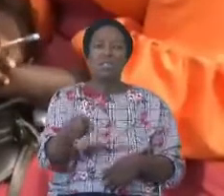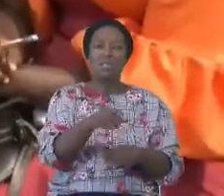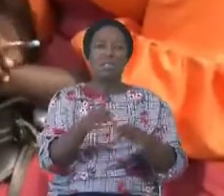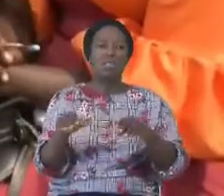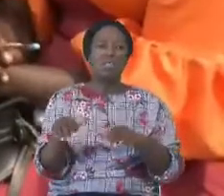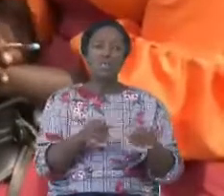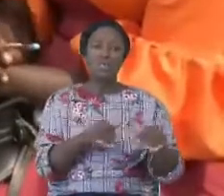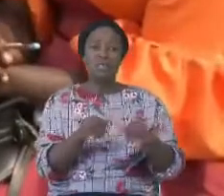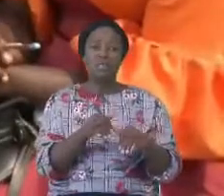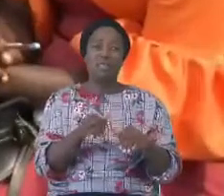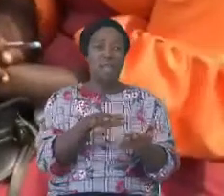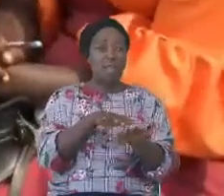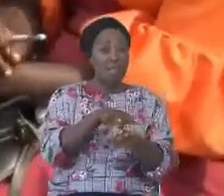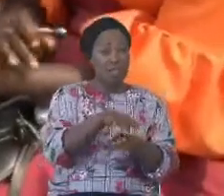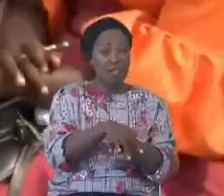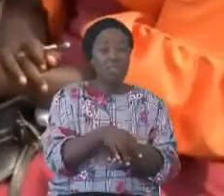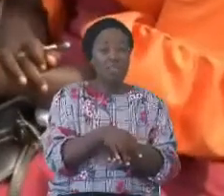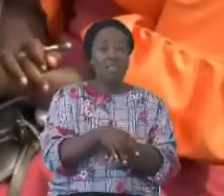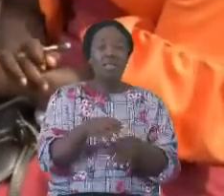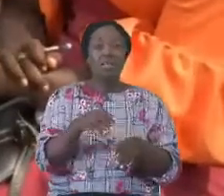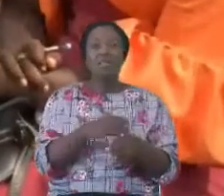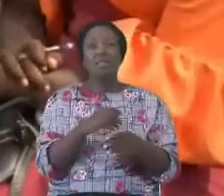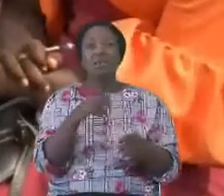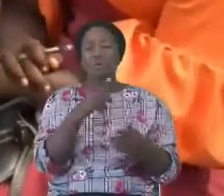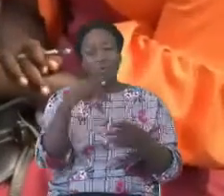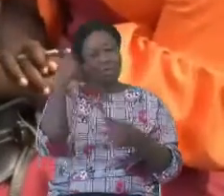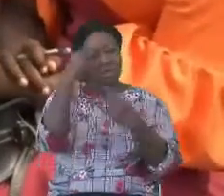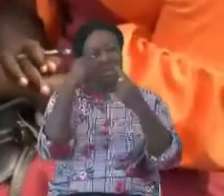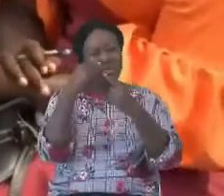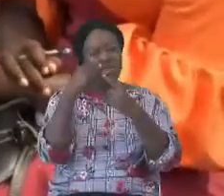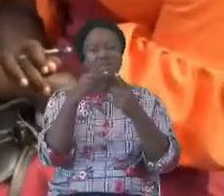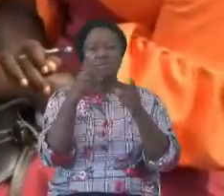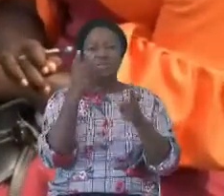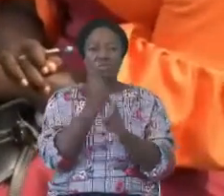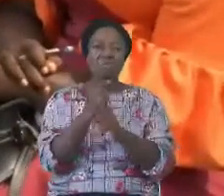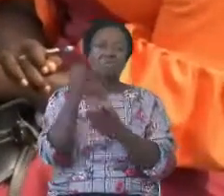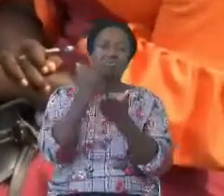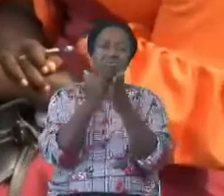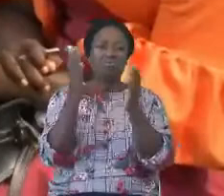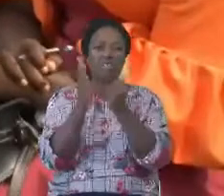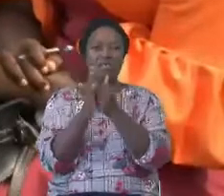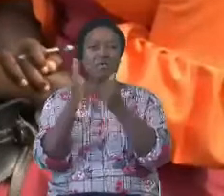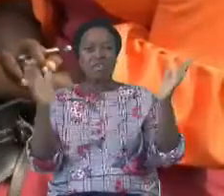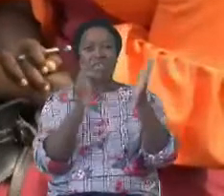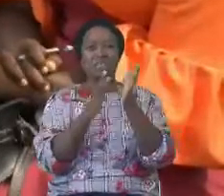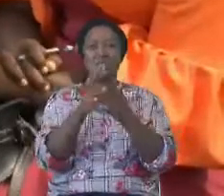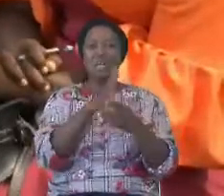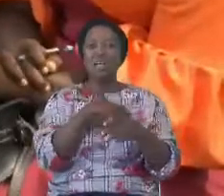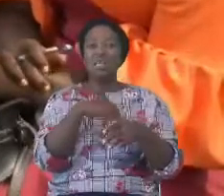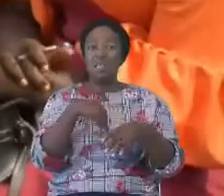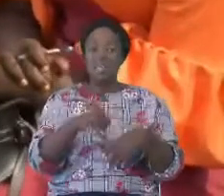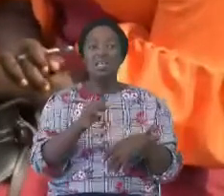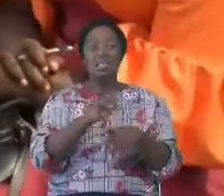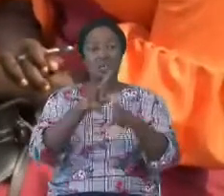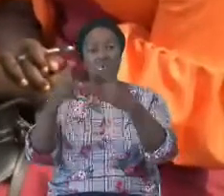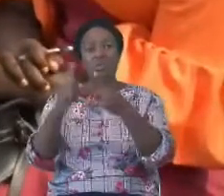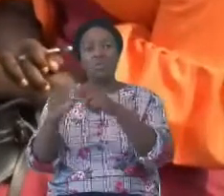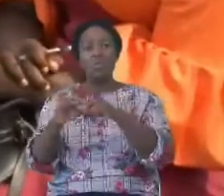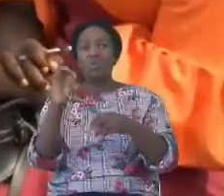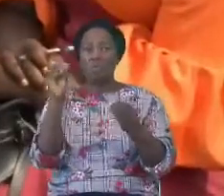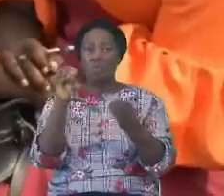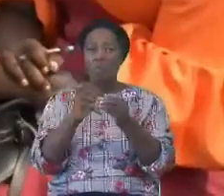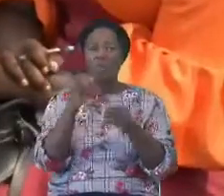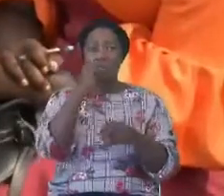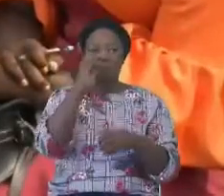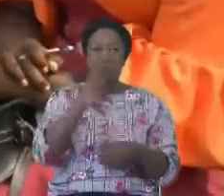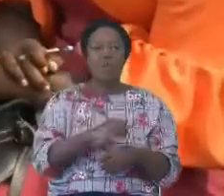they did earlier about recommending Christ for crucifixion, they had done that and